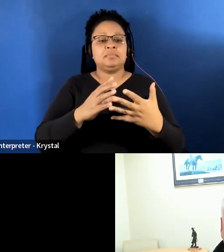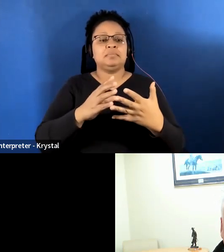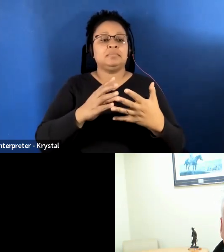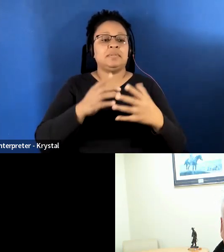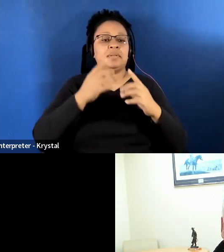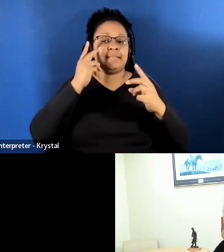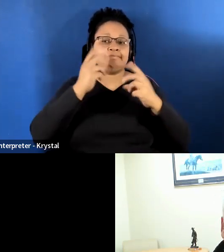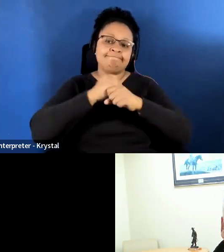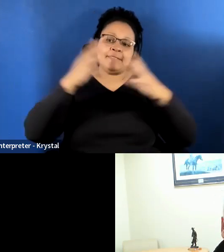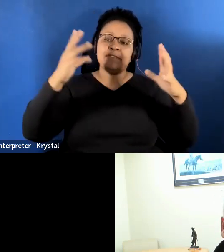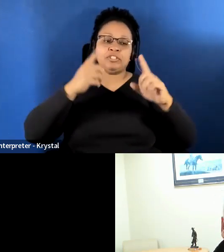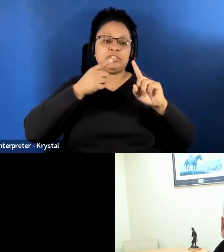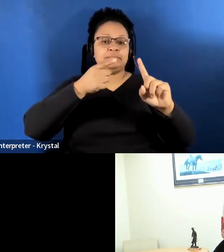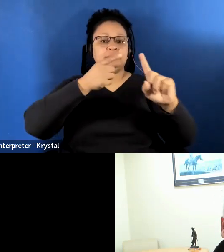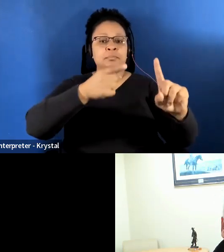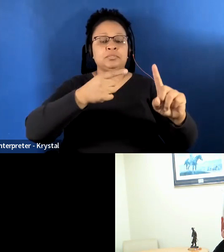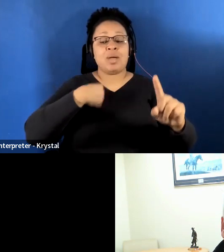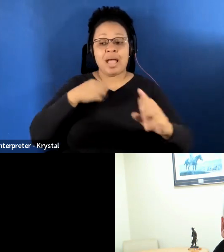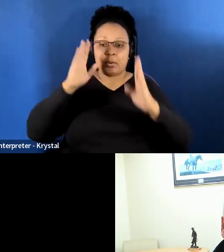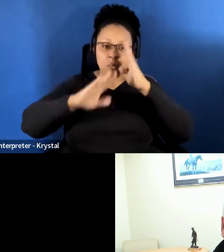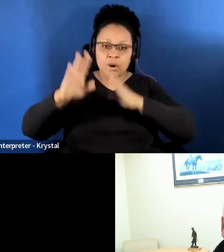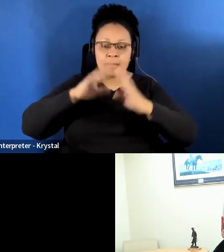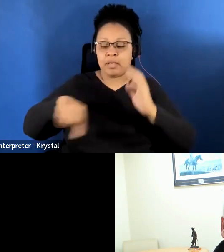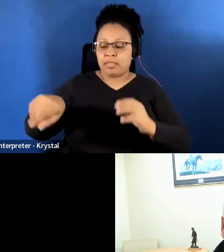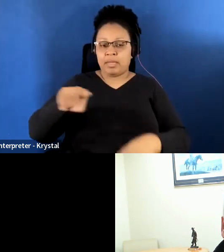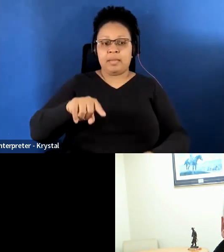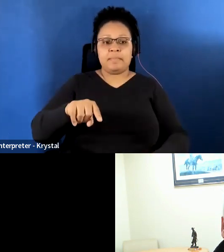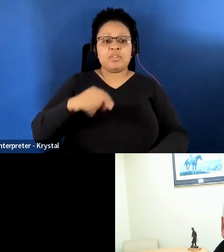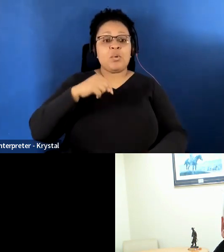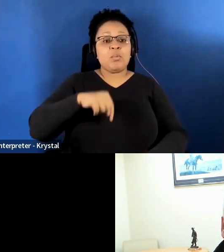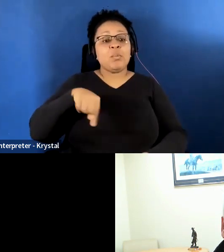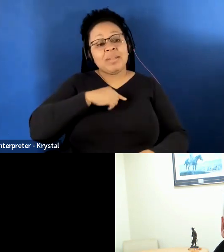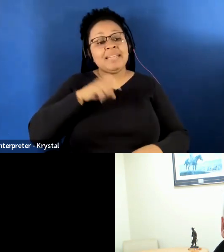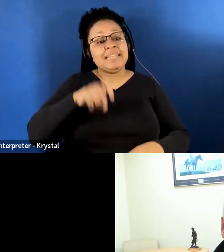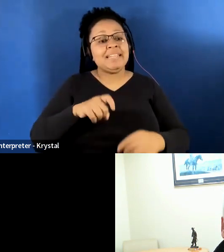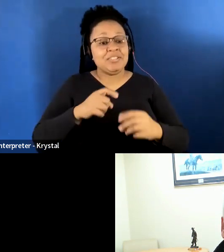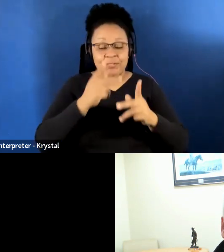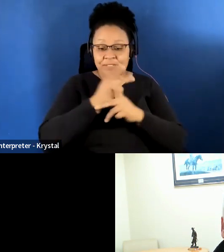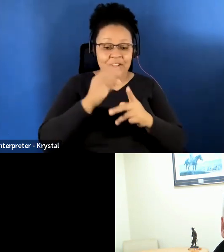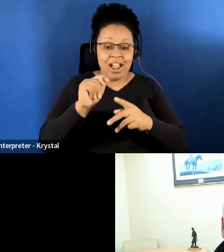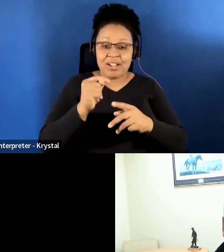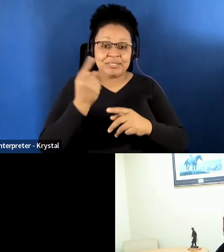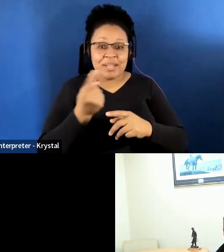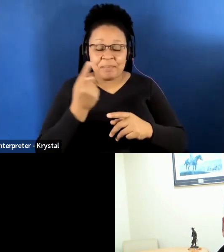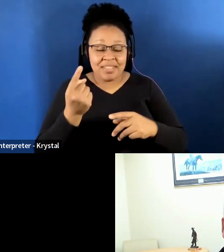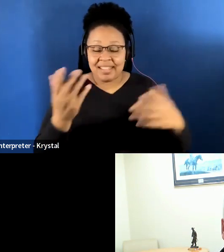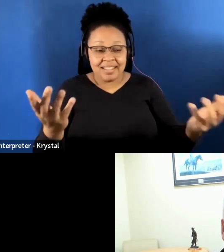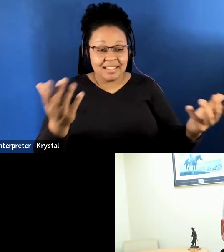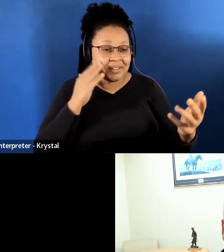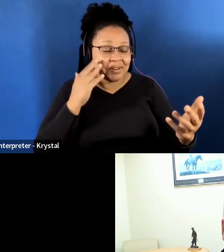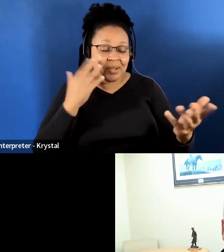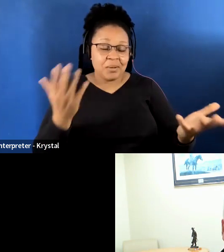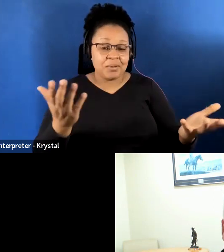But I worry about them. So if we can come up with something, I'm on, we're on,